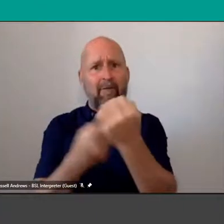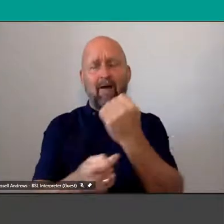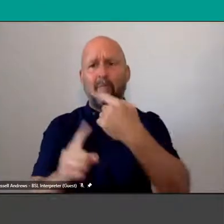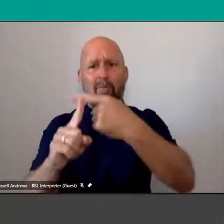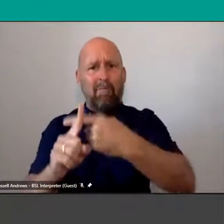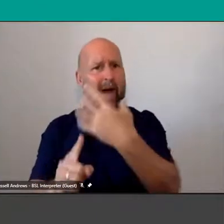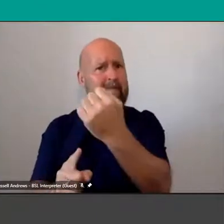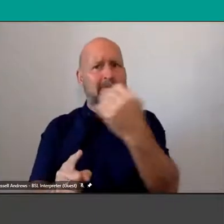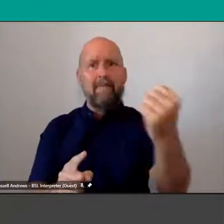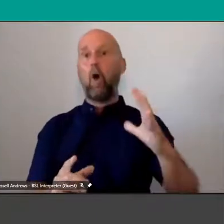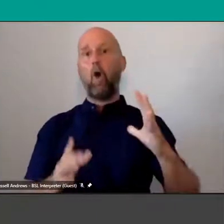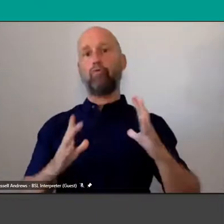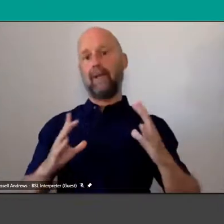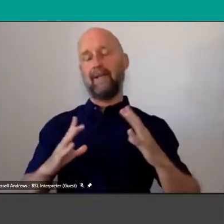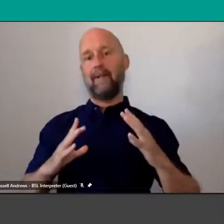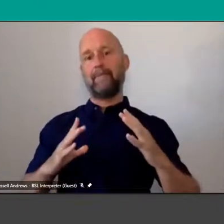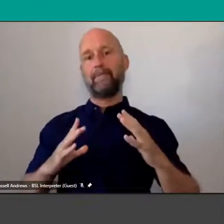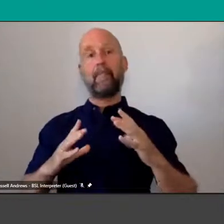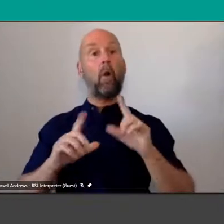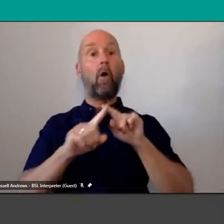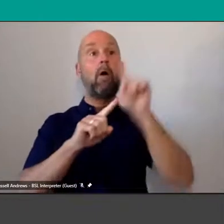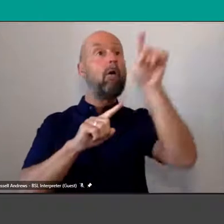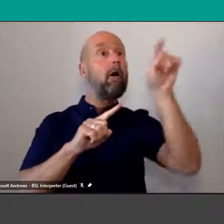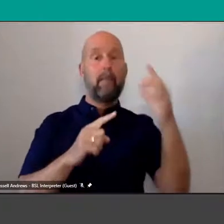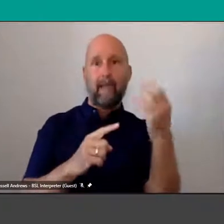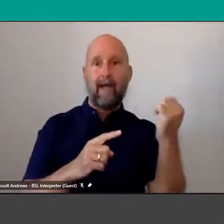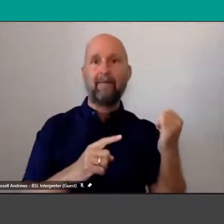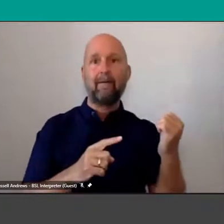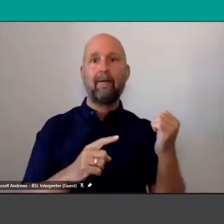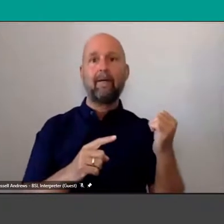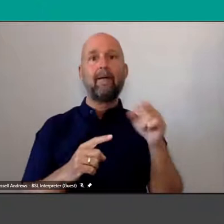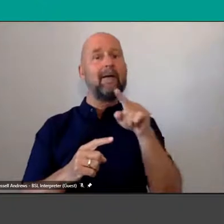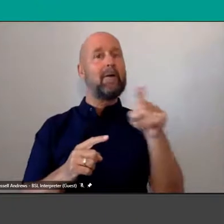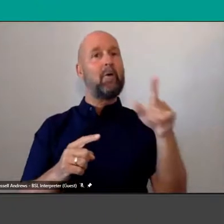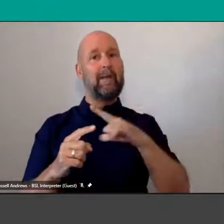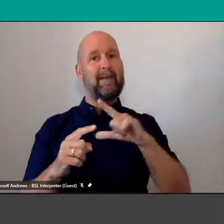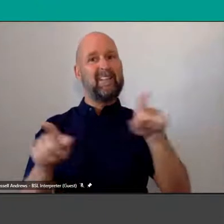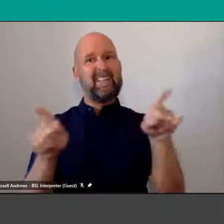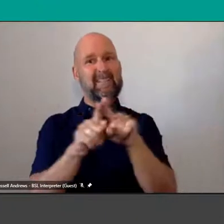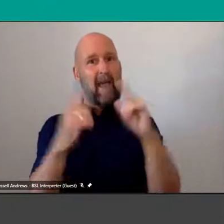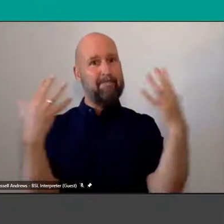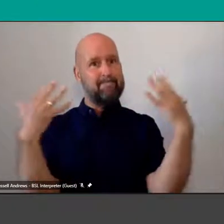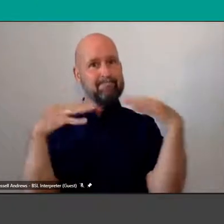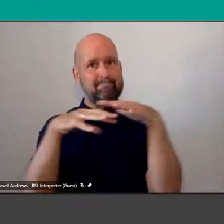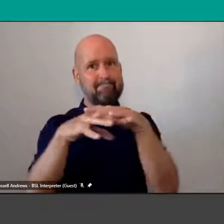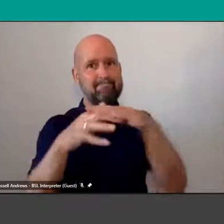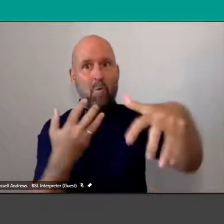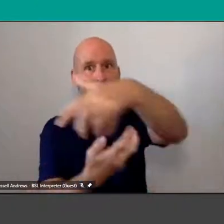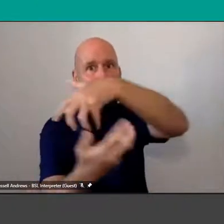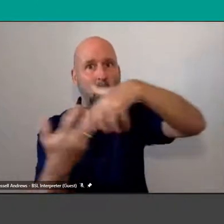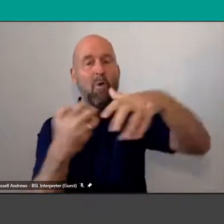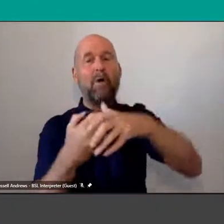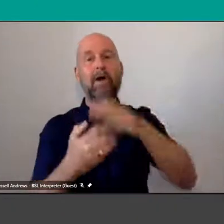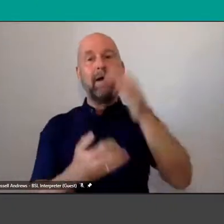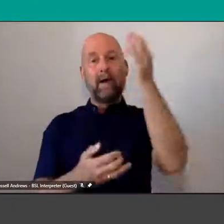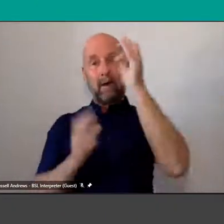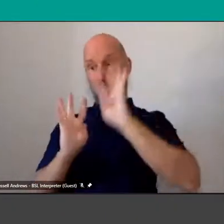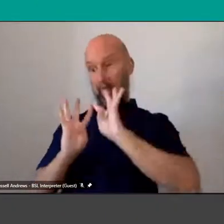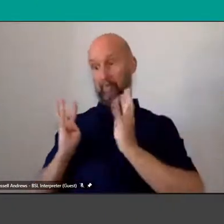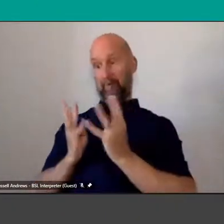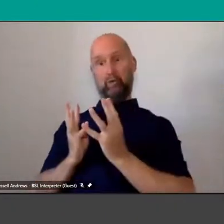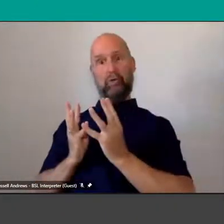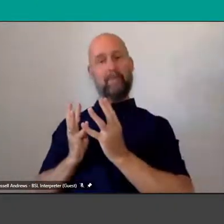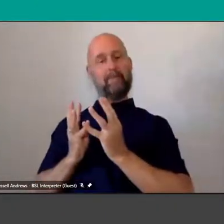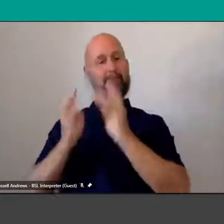happening, or they're happening somewhere else. They're just not all happening in the same place. And it's the Commission's vision that